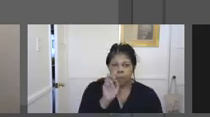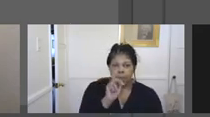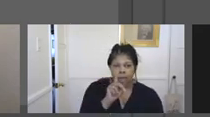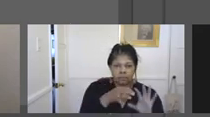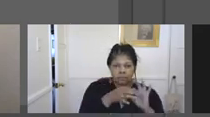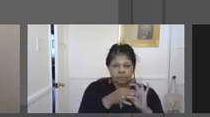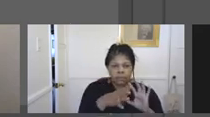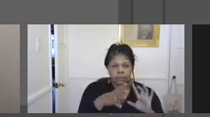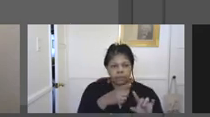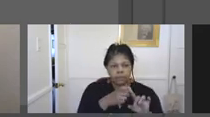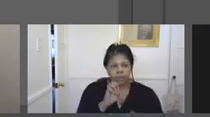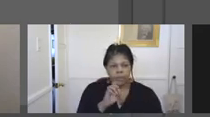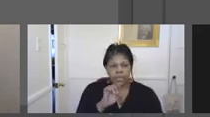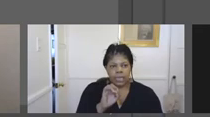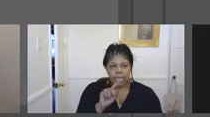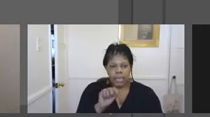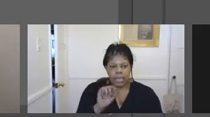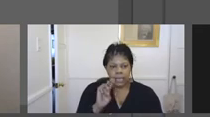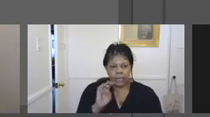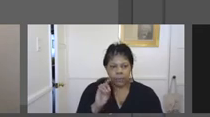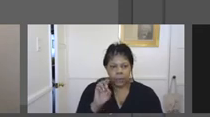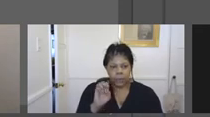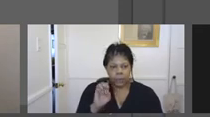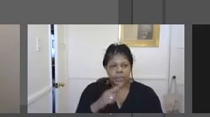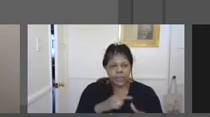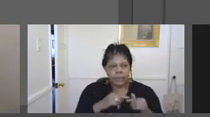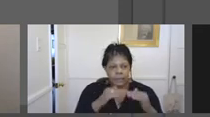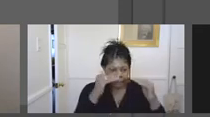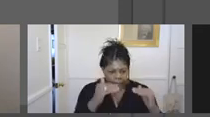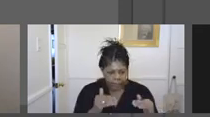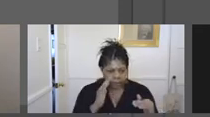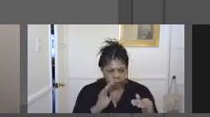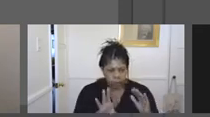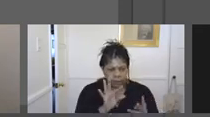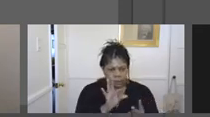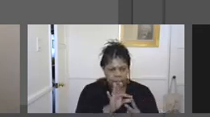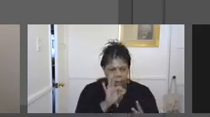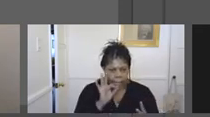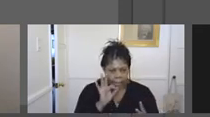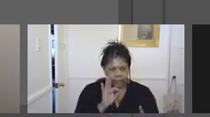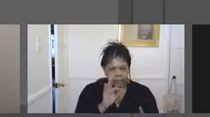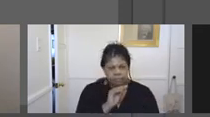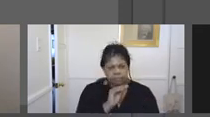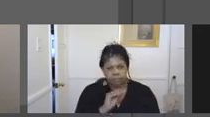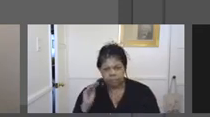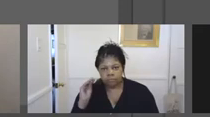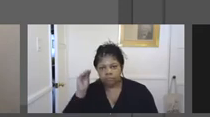pattern. And then we're going to select this one. And I'm going to turn this into a pattern.